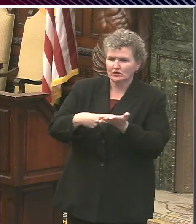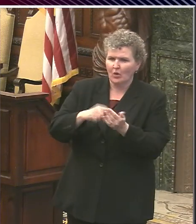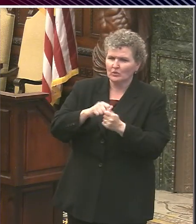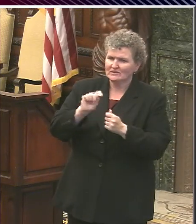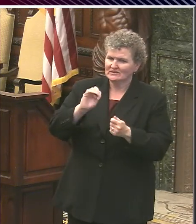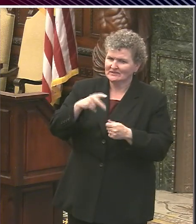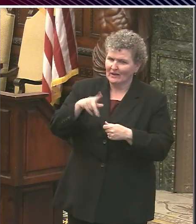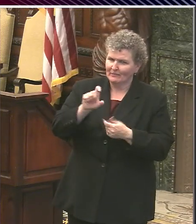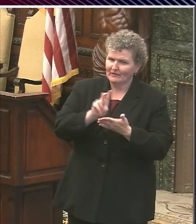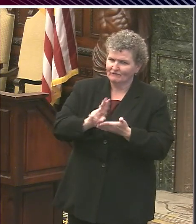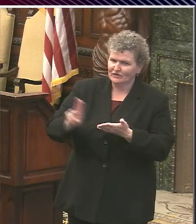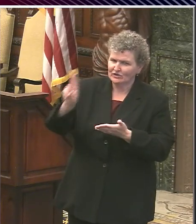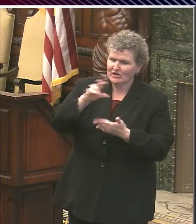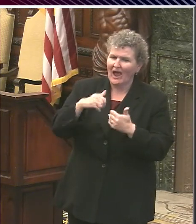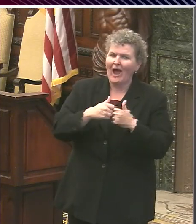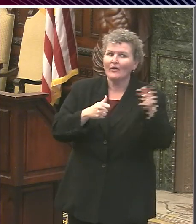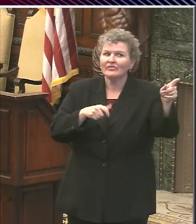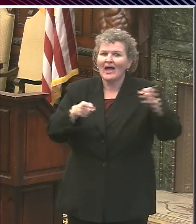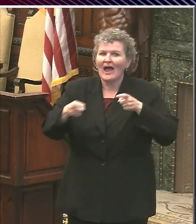about how they can handle football.